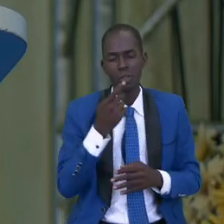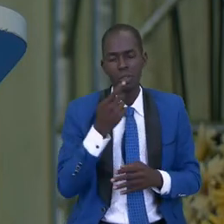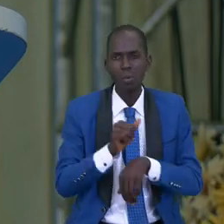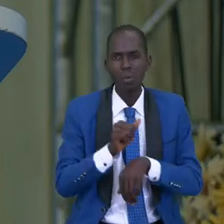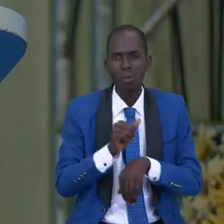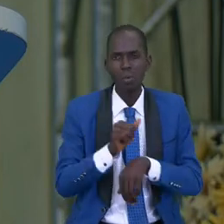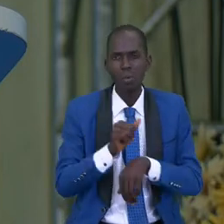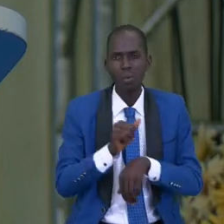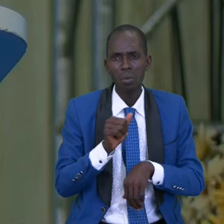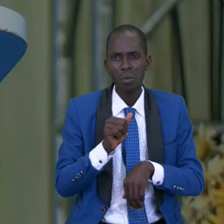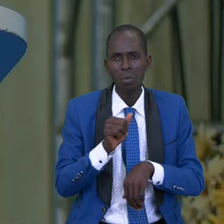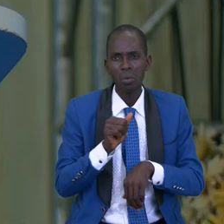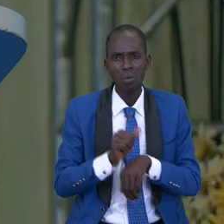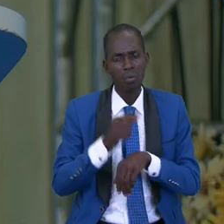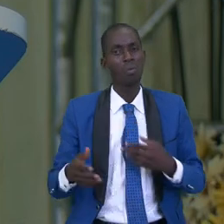Make sure